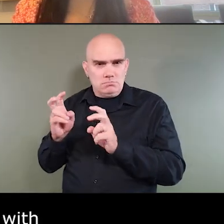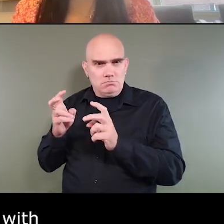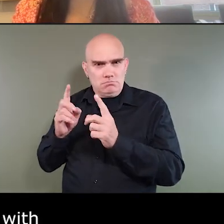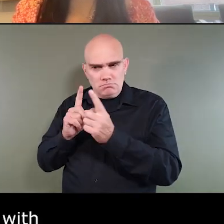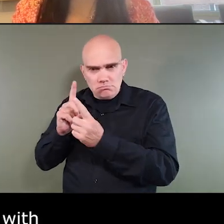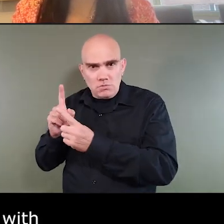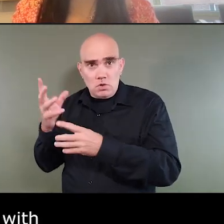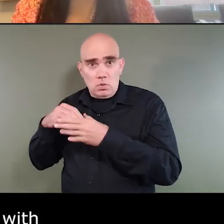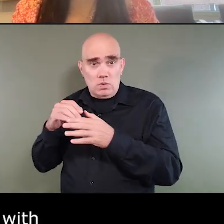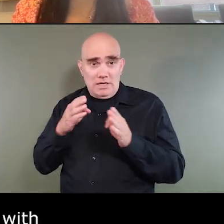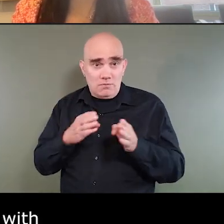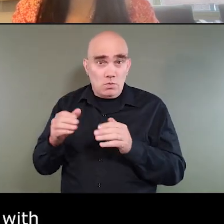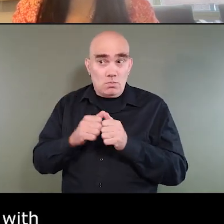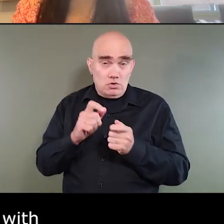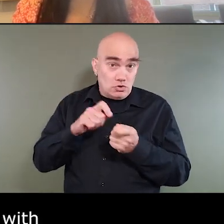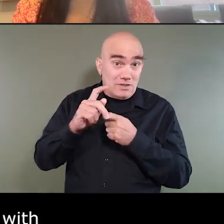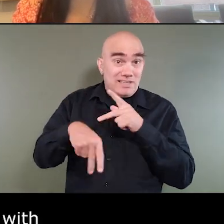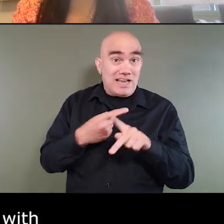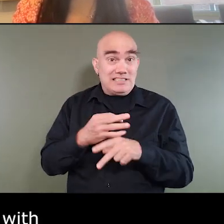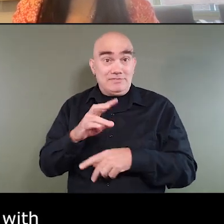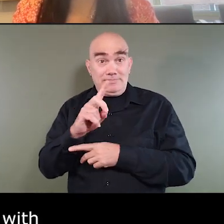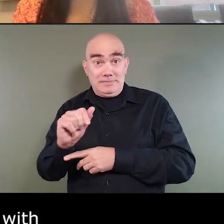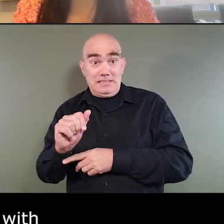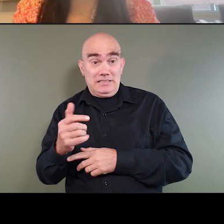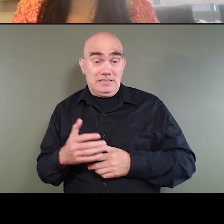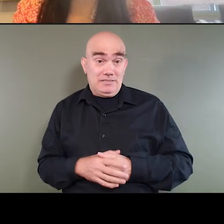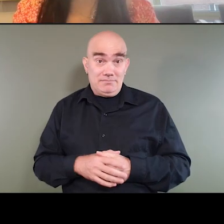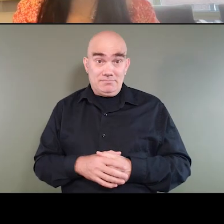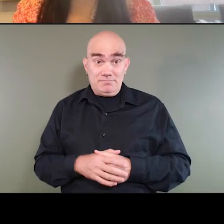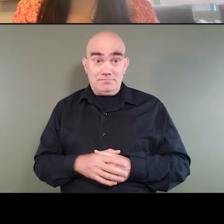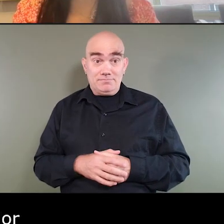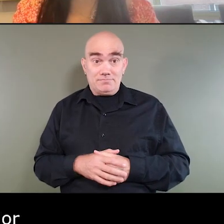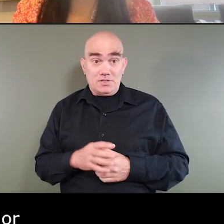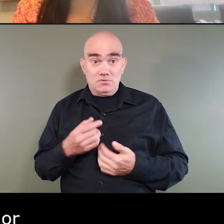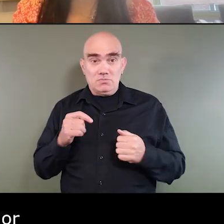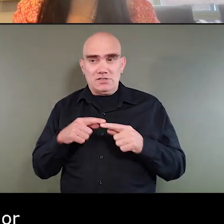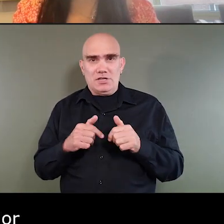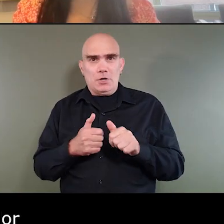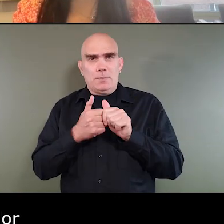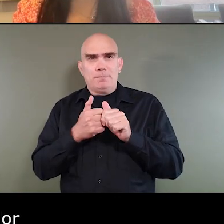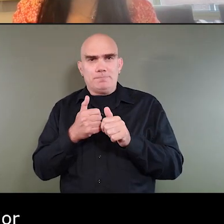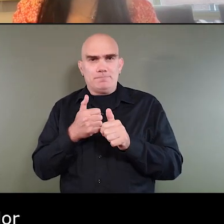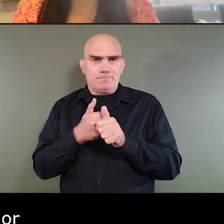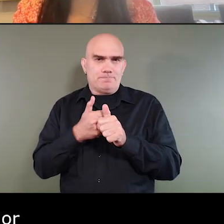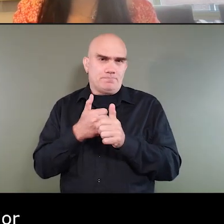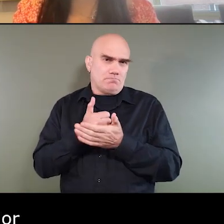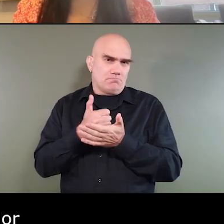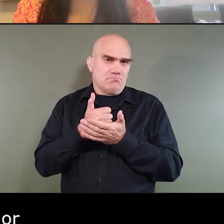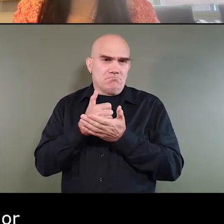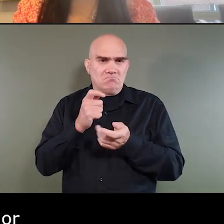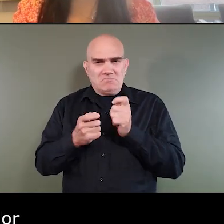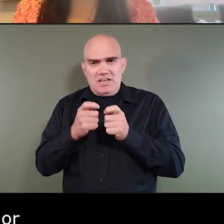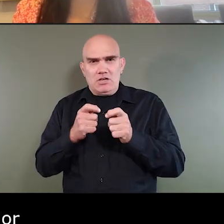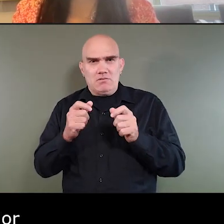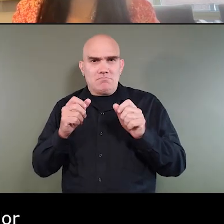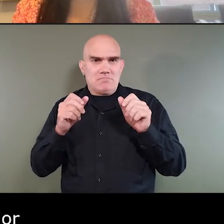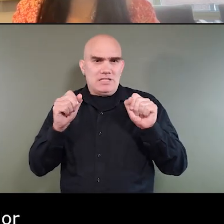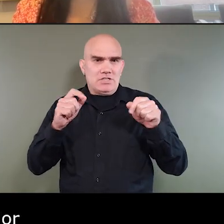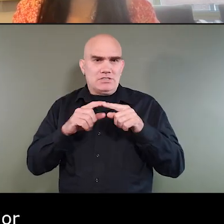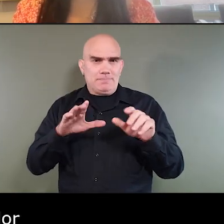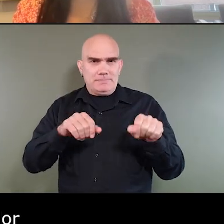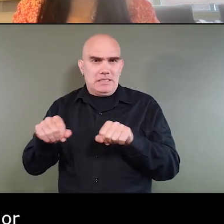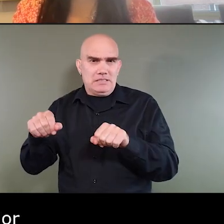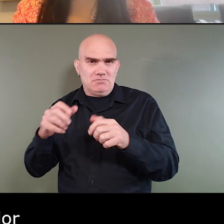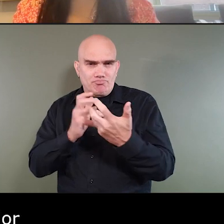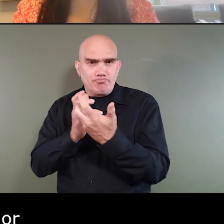individuals, including individuals with certain types of disability, and try to help tailor